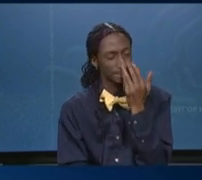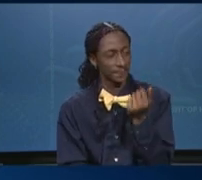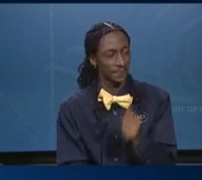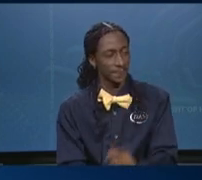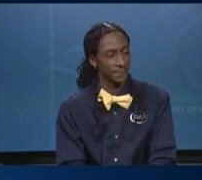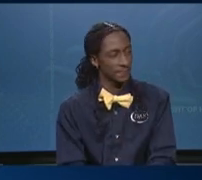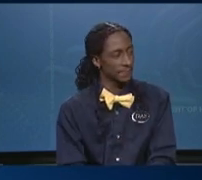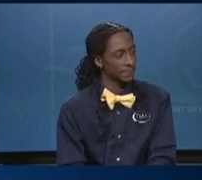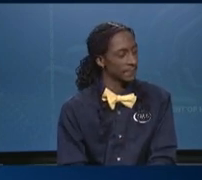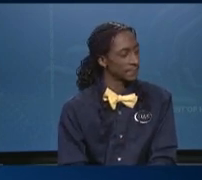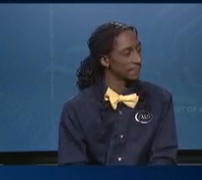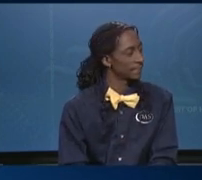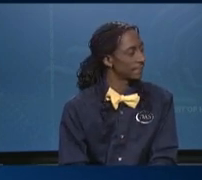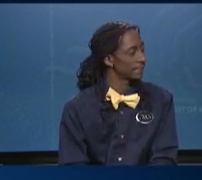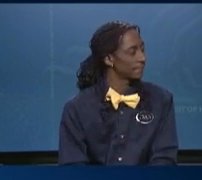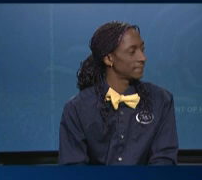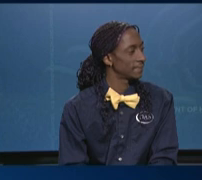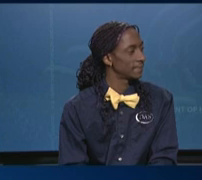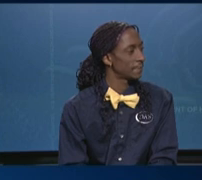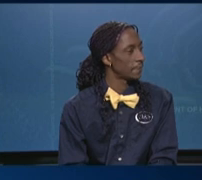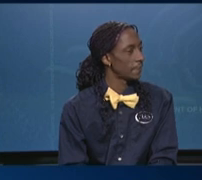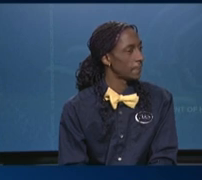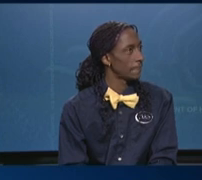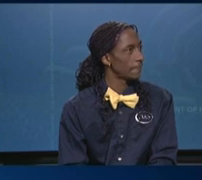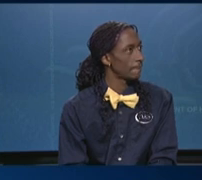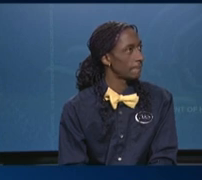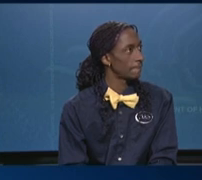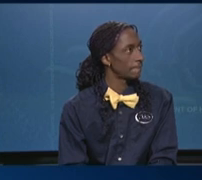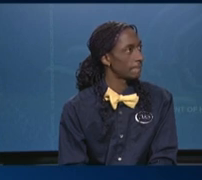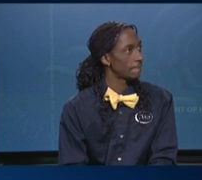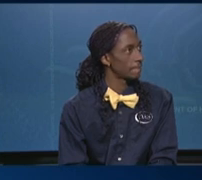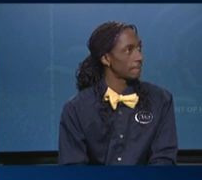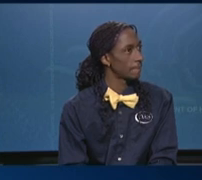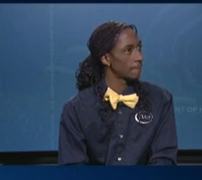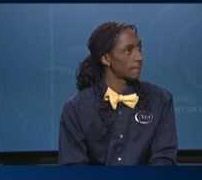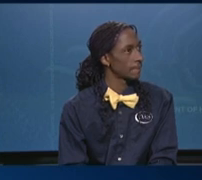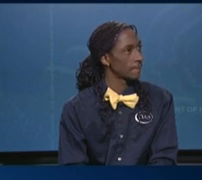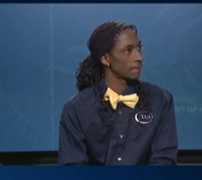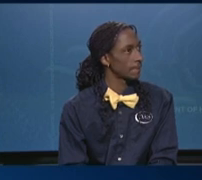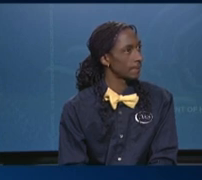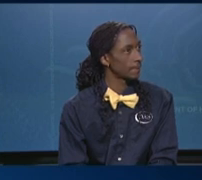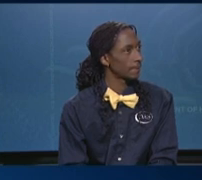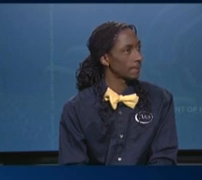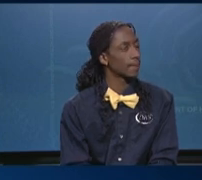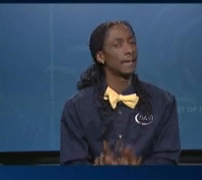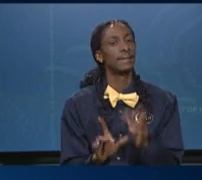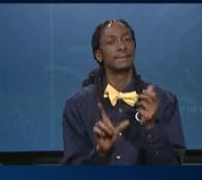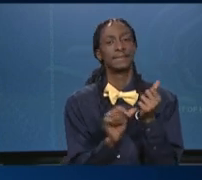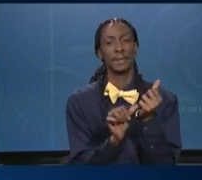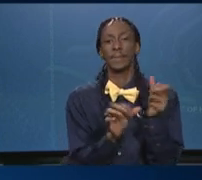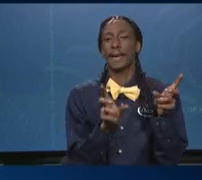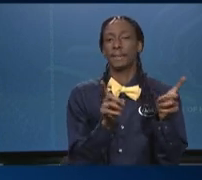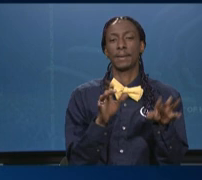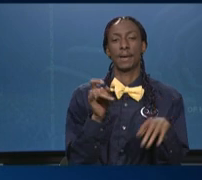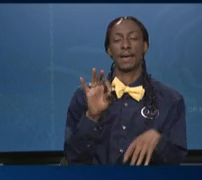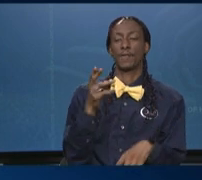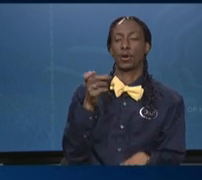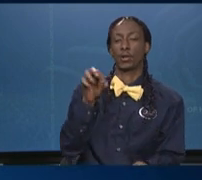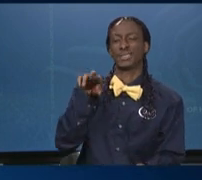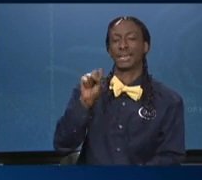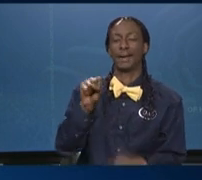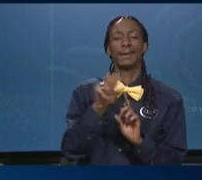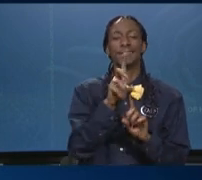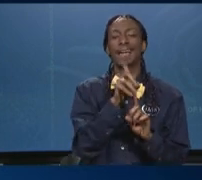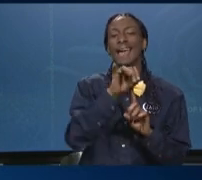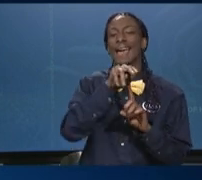Sorry. Deputy Administrator of HRSA, Diana